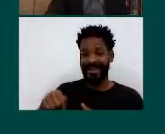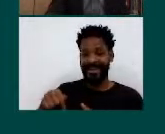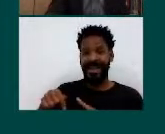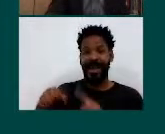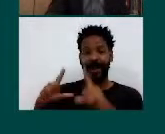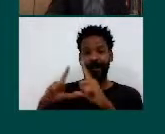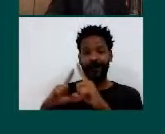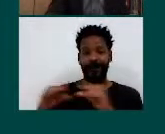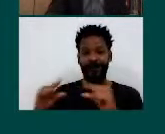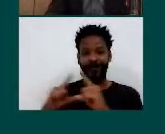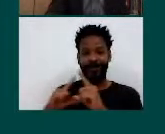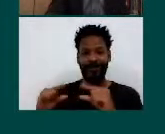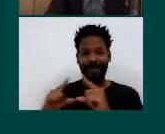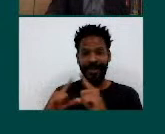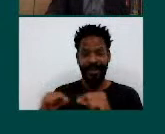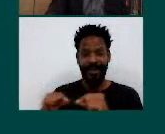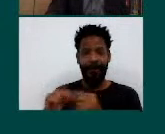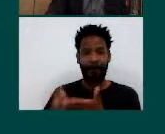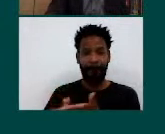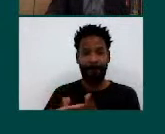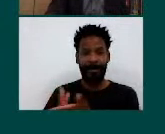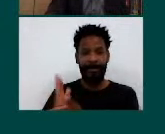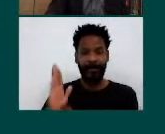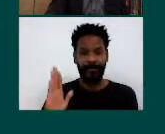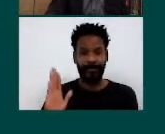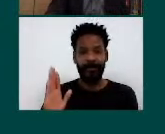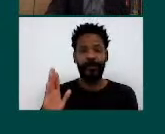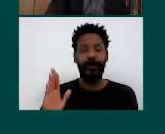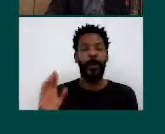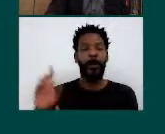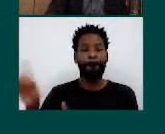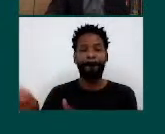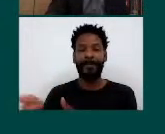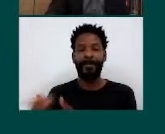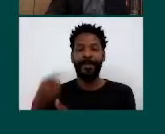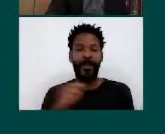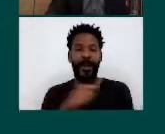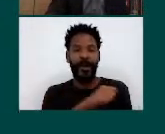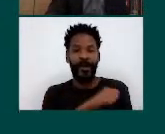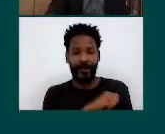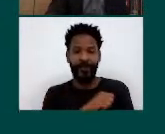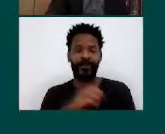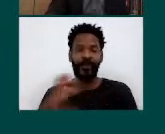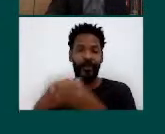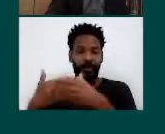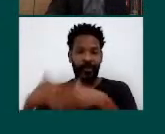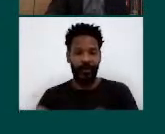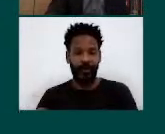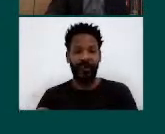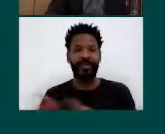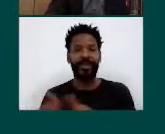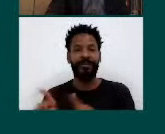and they had to anticipate his graduation so he could work.